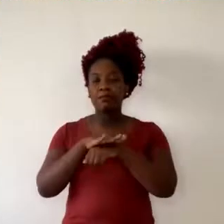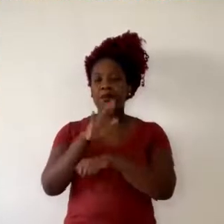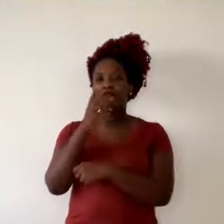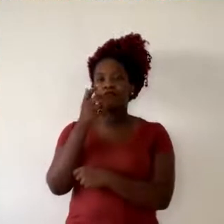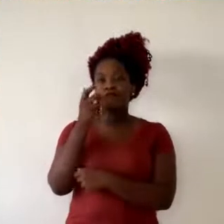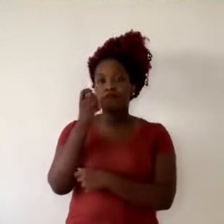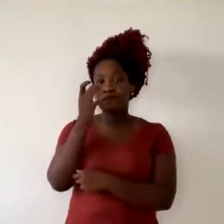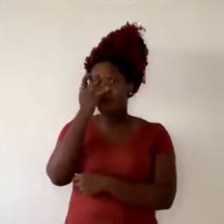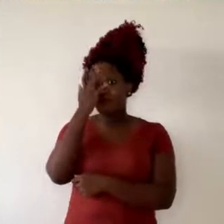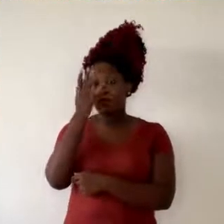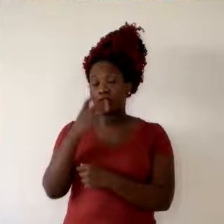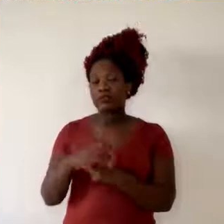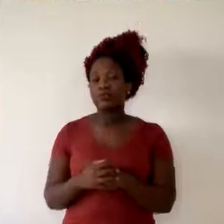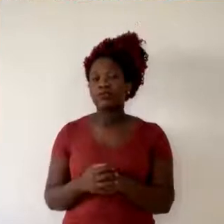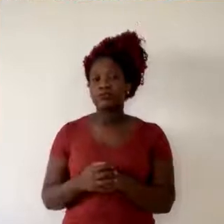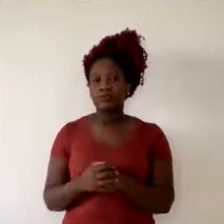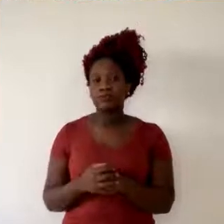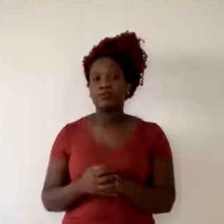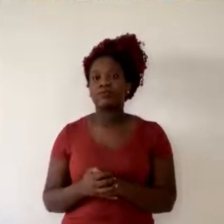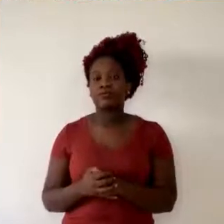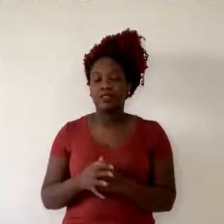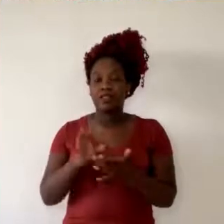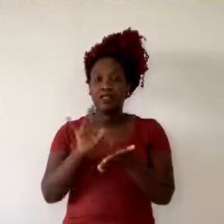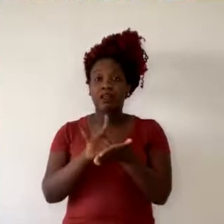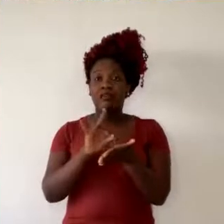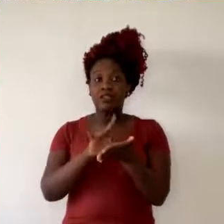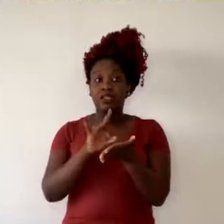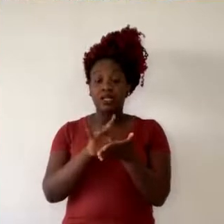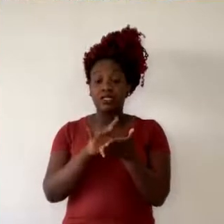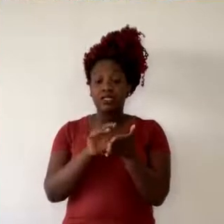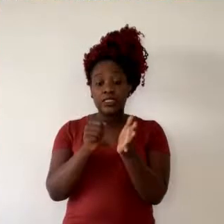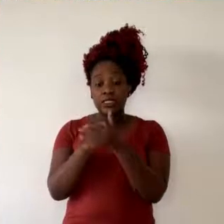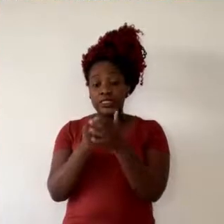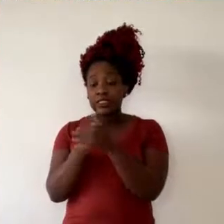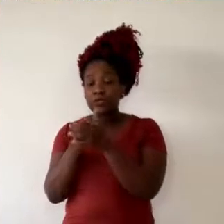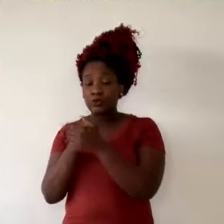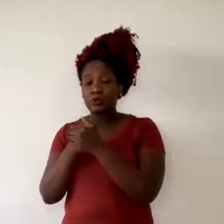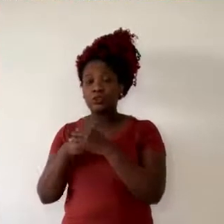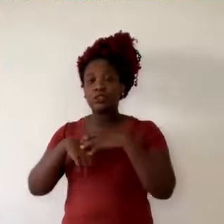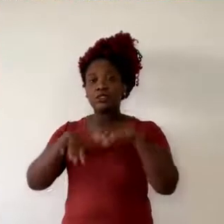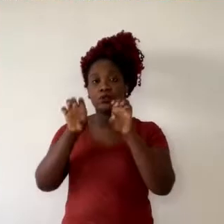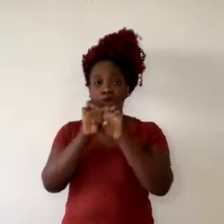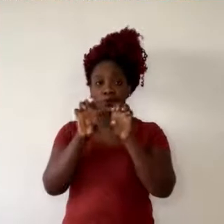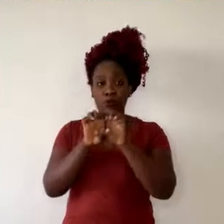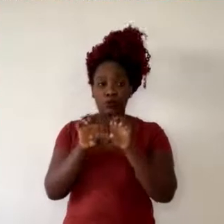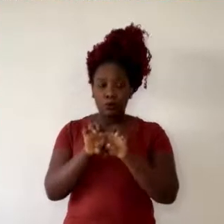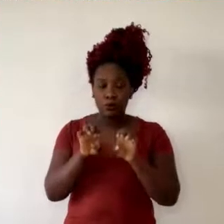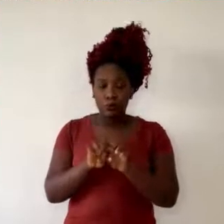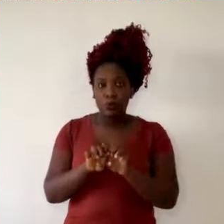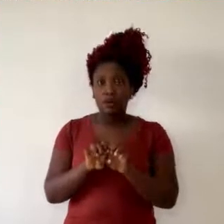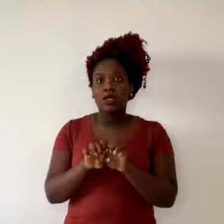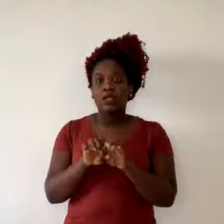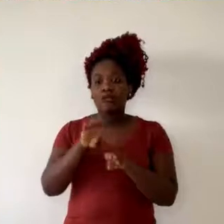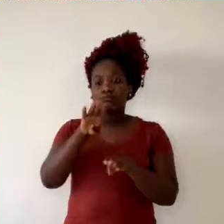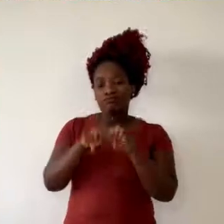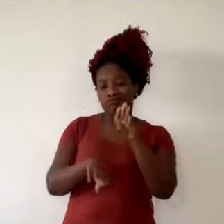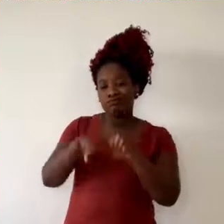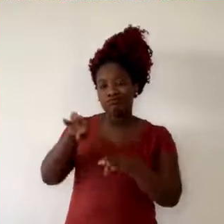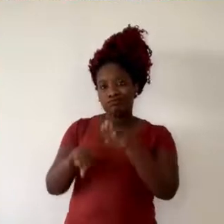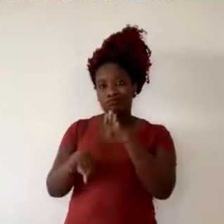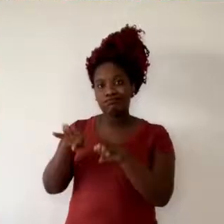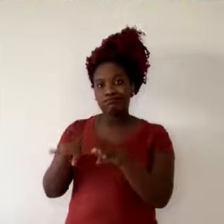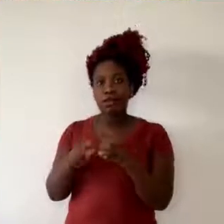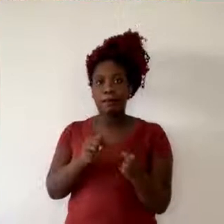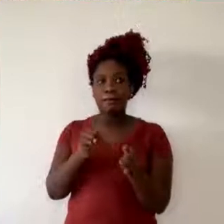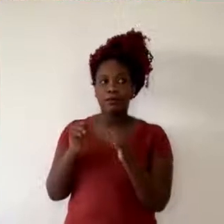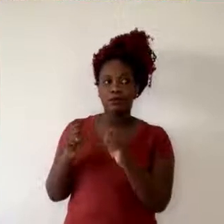in terms of in fact, it hides the structure of inequality of